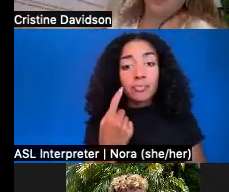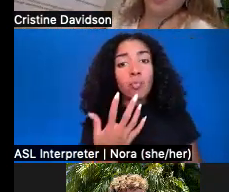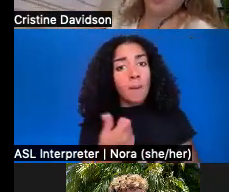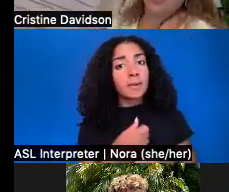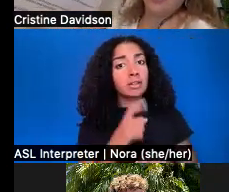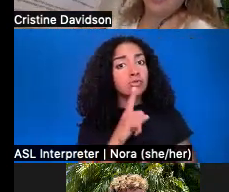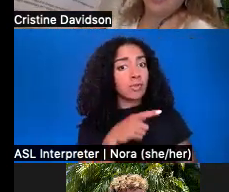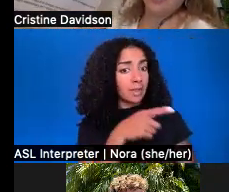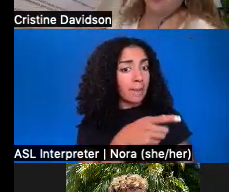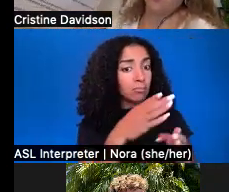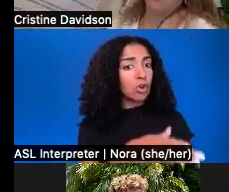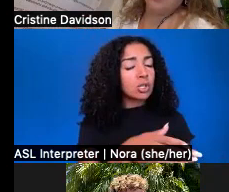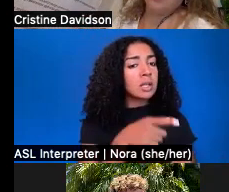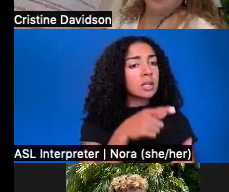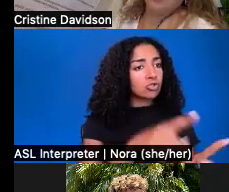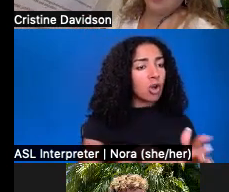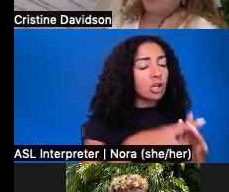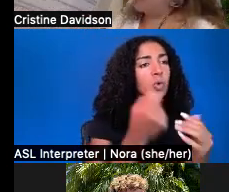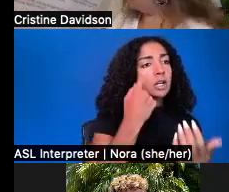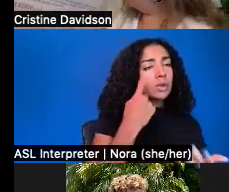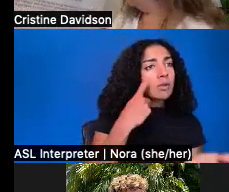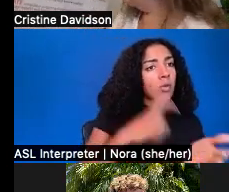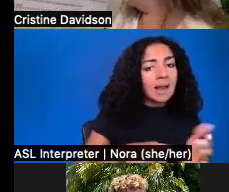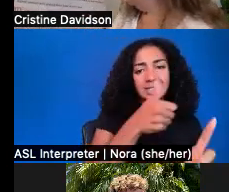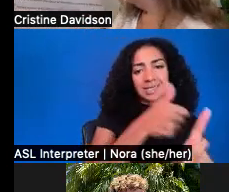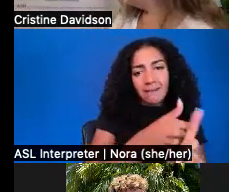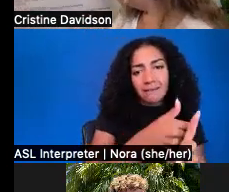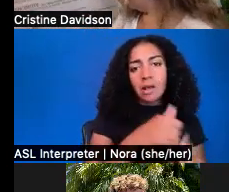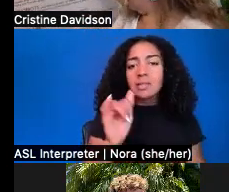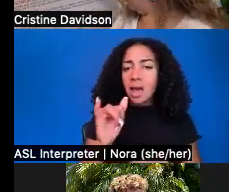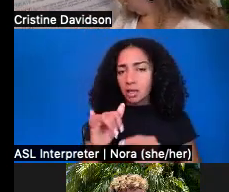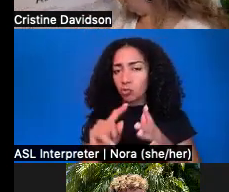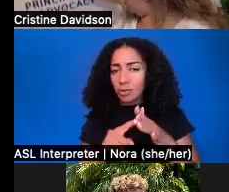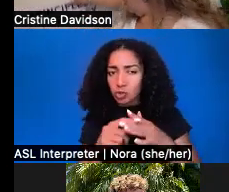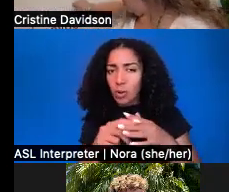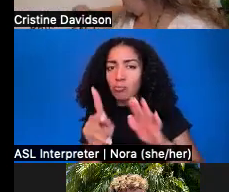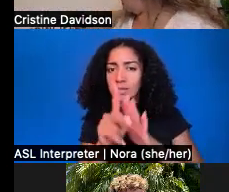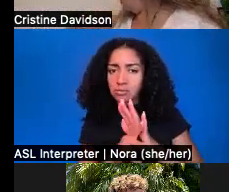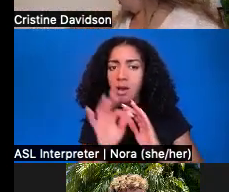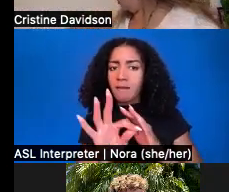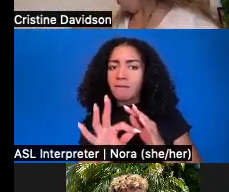right? Where we're strengthening their own sovereignty, you know,